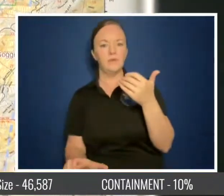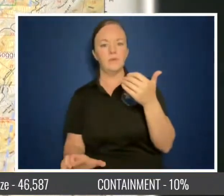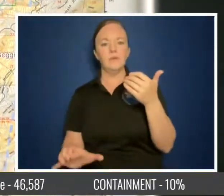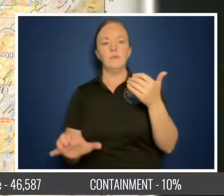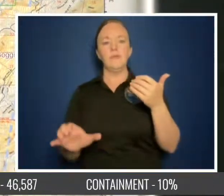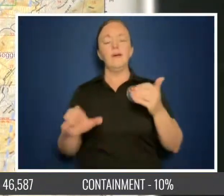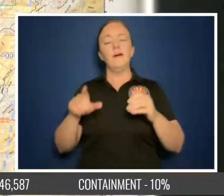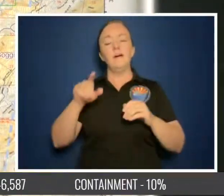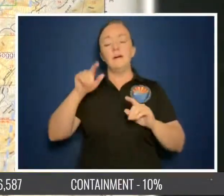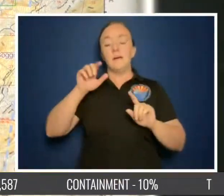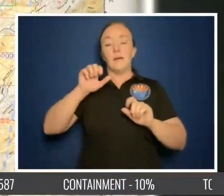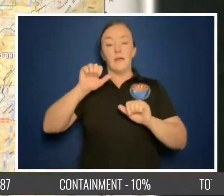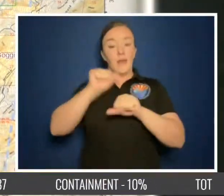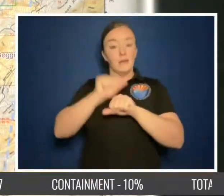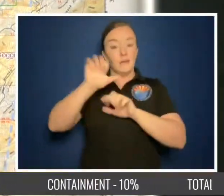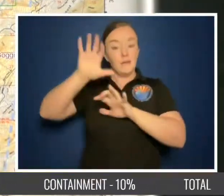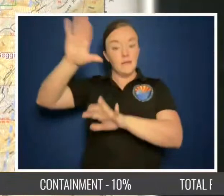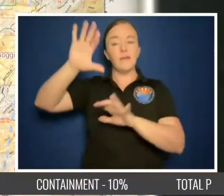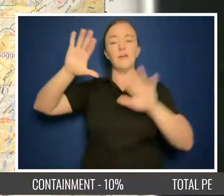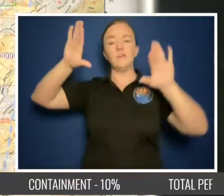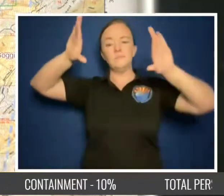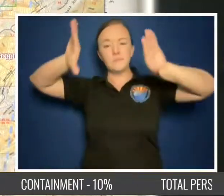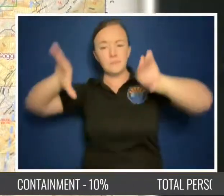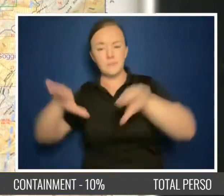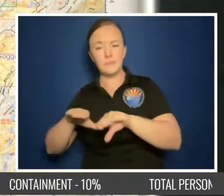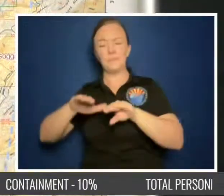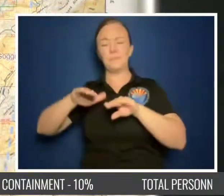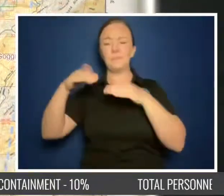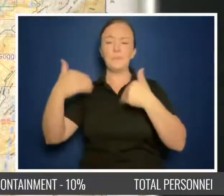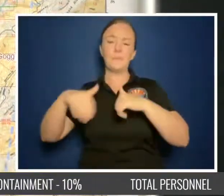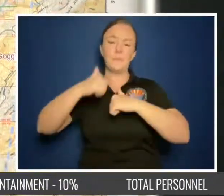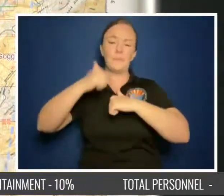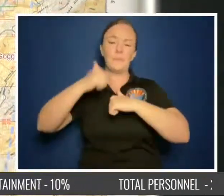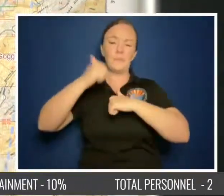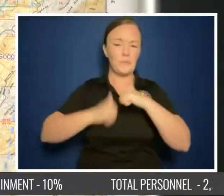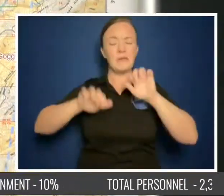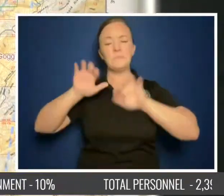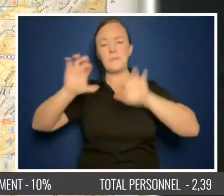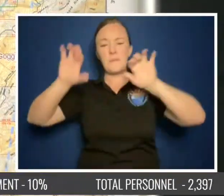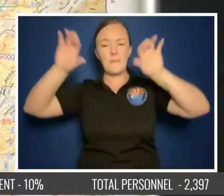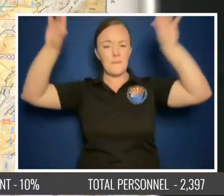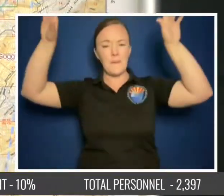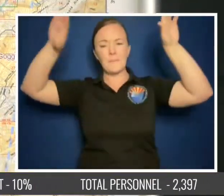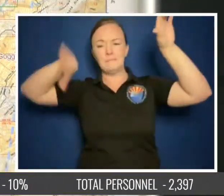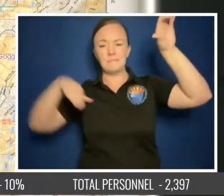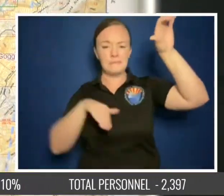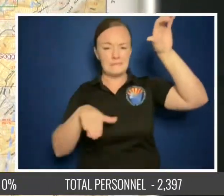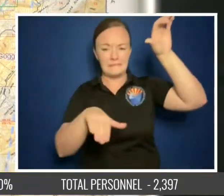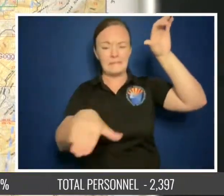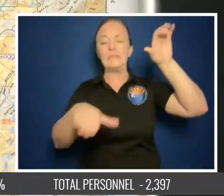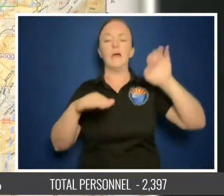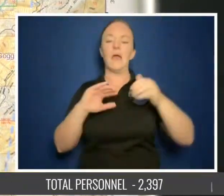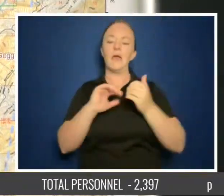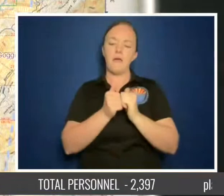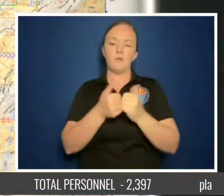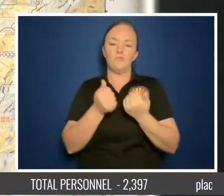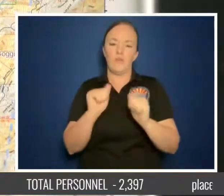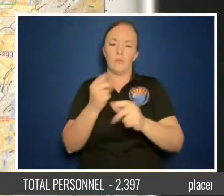rugged drainages, and trying to find those opportunities to do so. The fire does continue